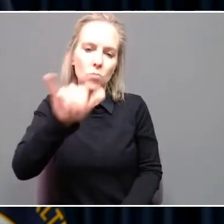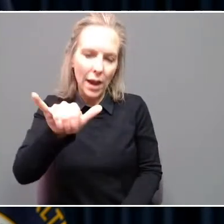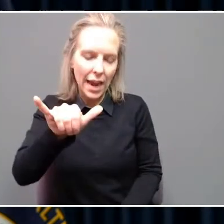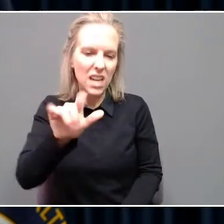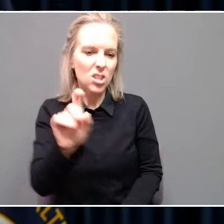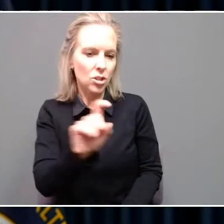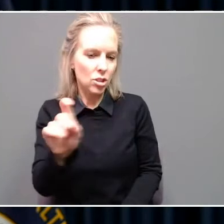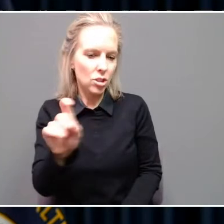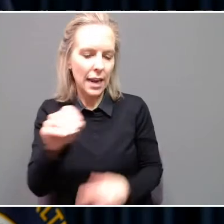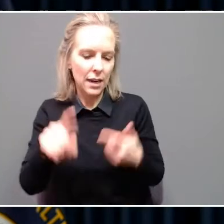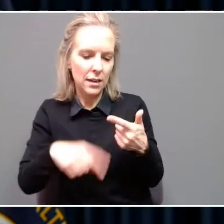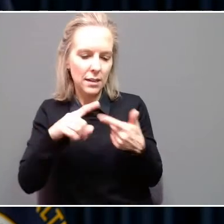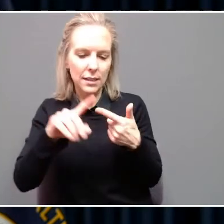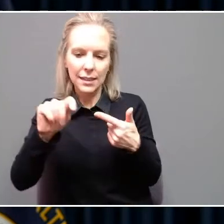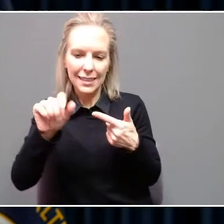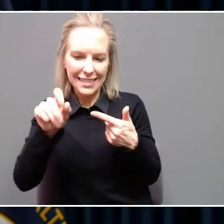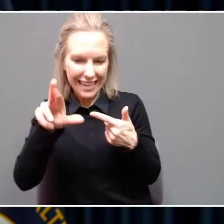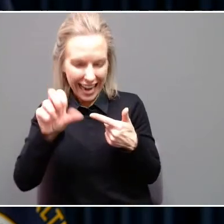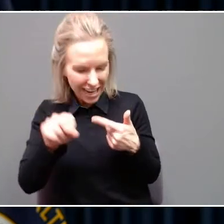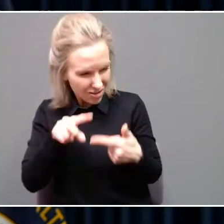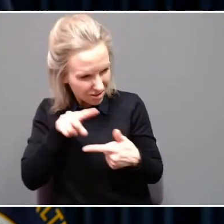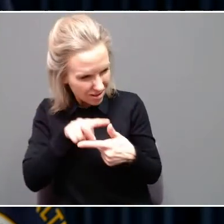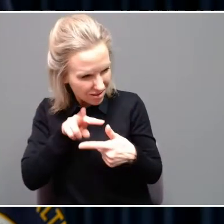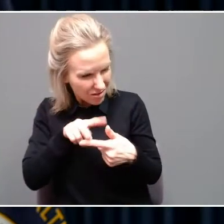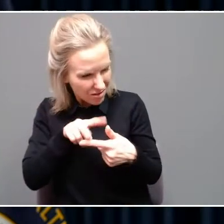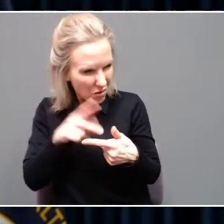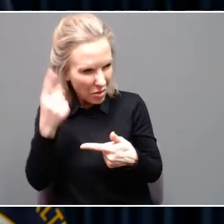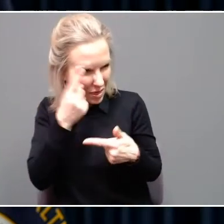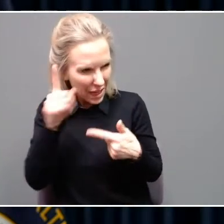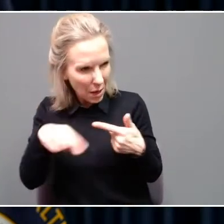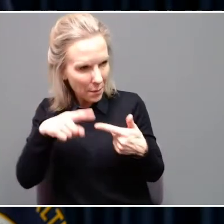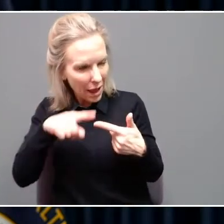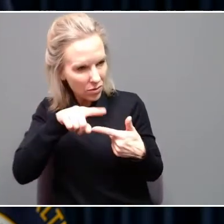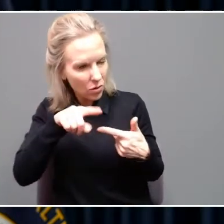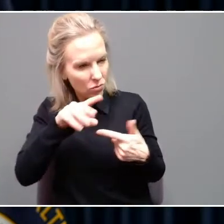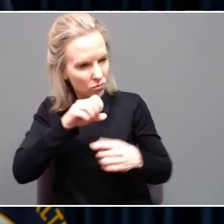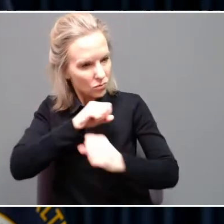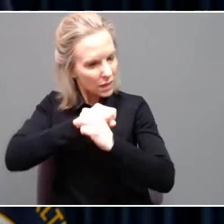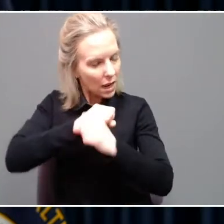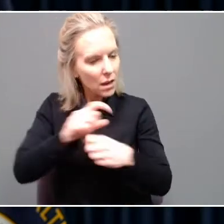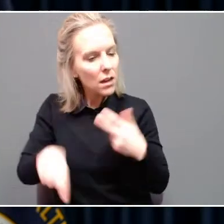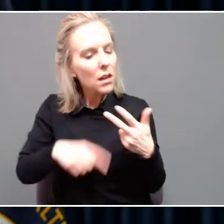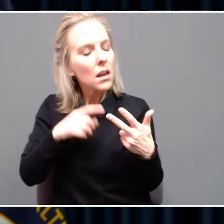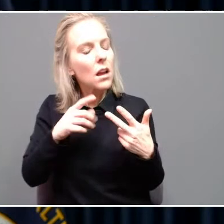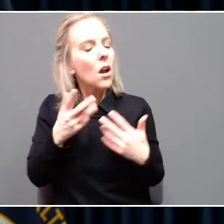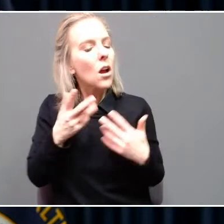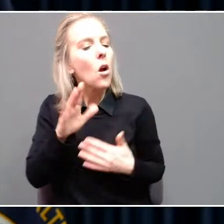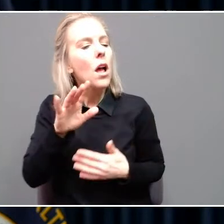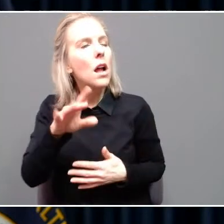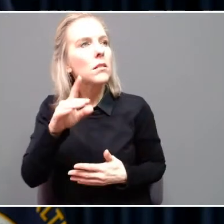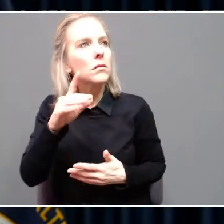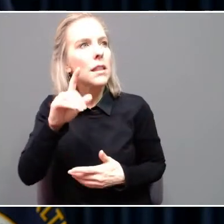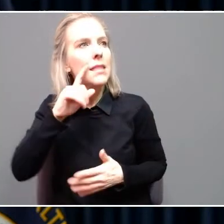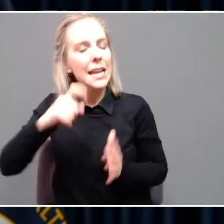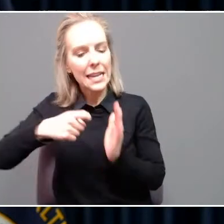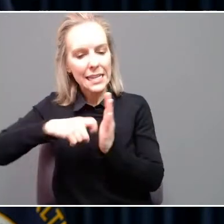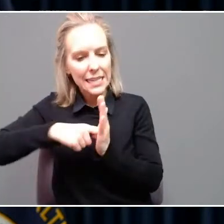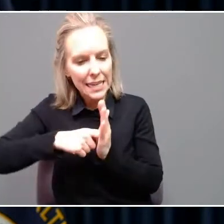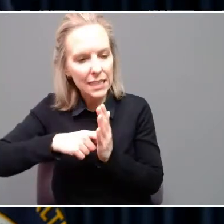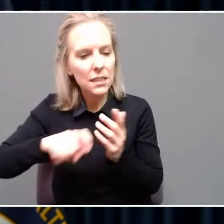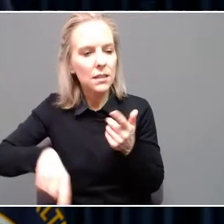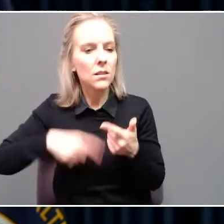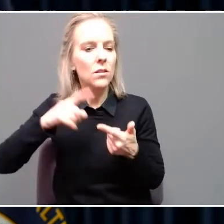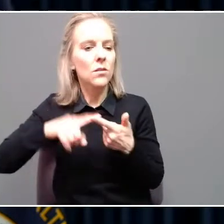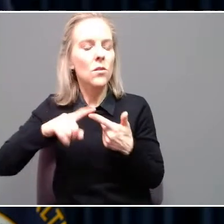about, pepper spray and tasers? And as a quick follow-up, given how frequently the keys and the radios get lifted off the youth workers'